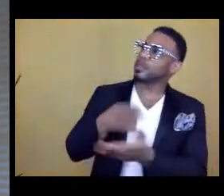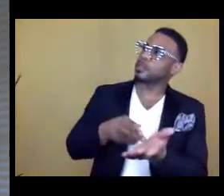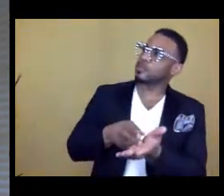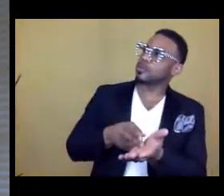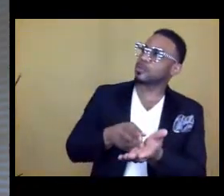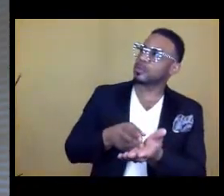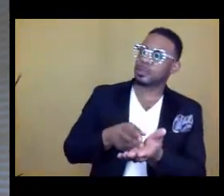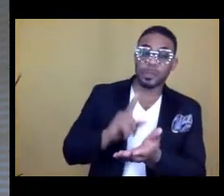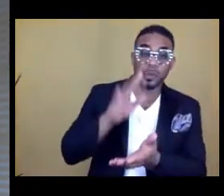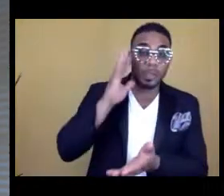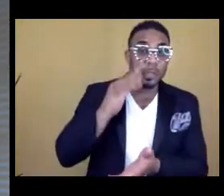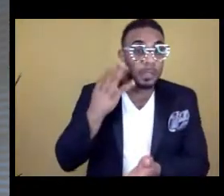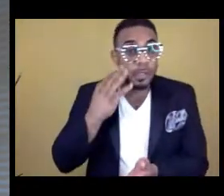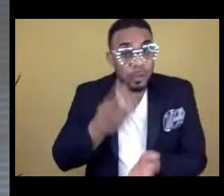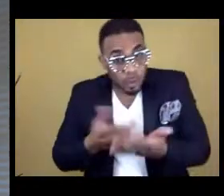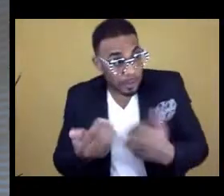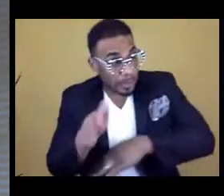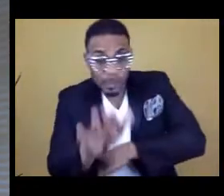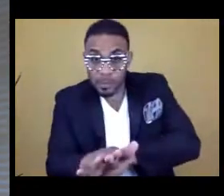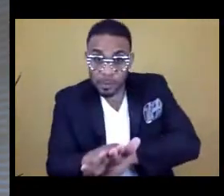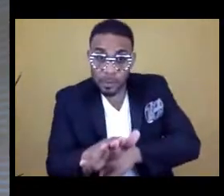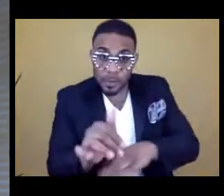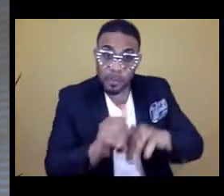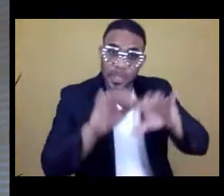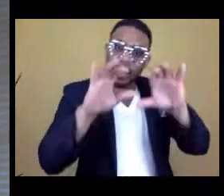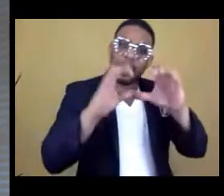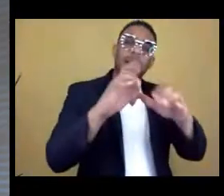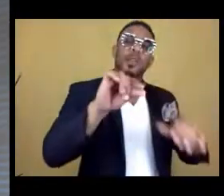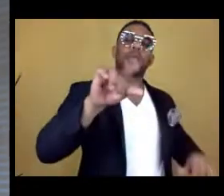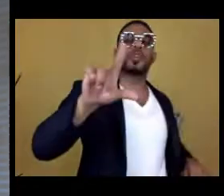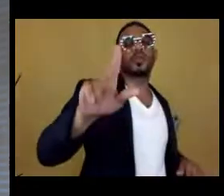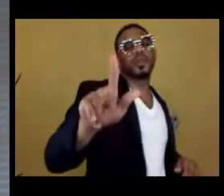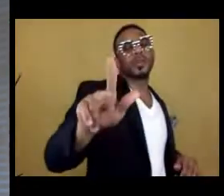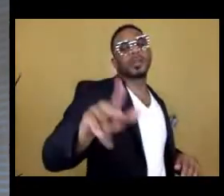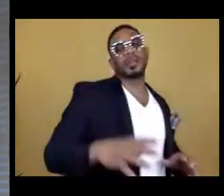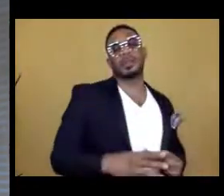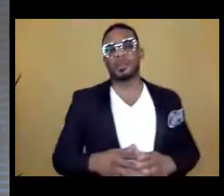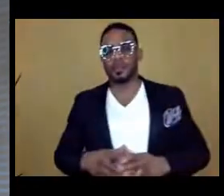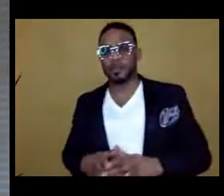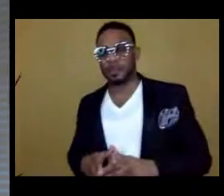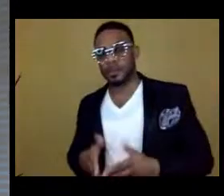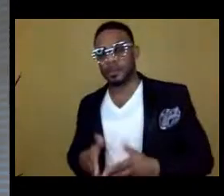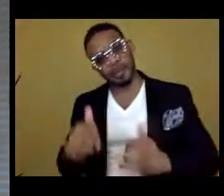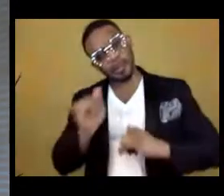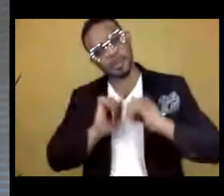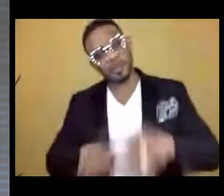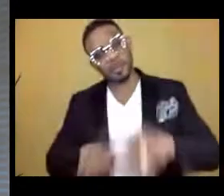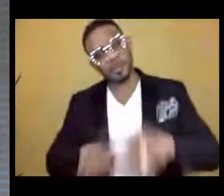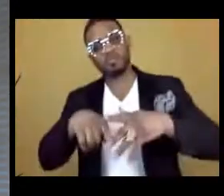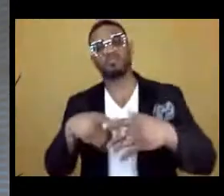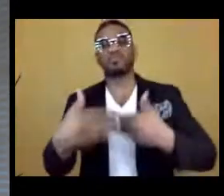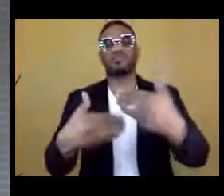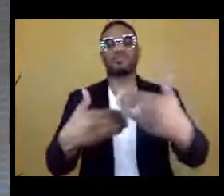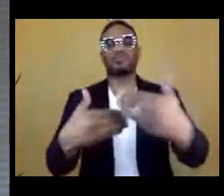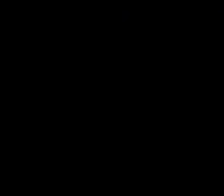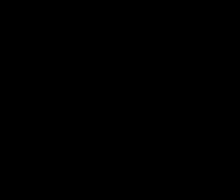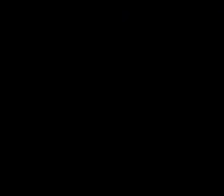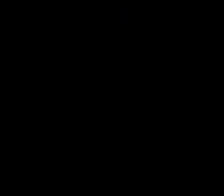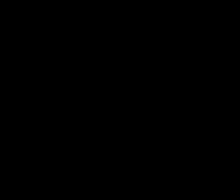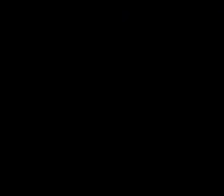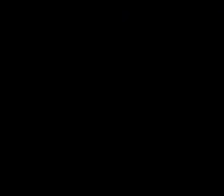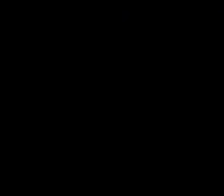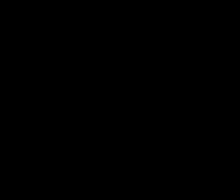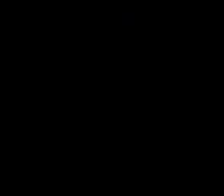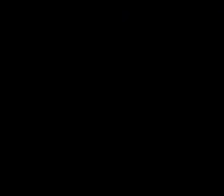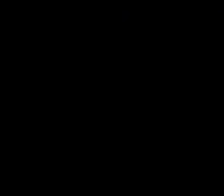you experience truth this evening with the class of 2023. Let the show begin.